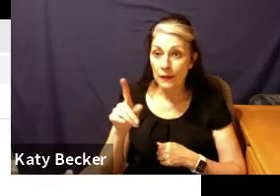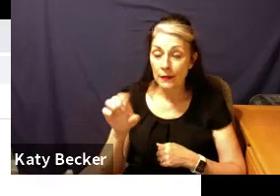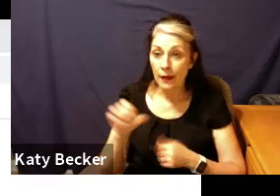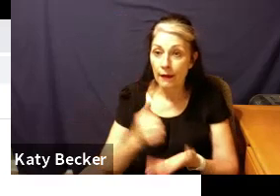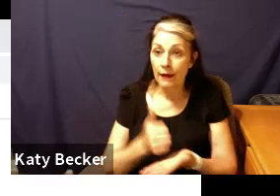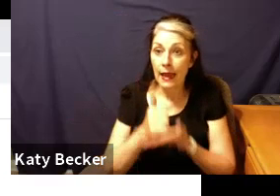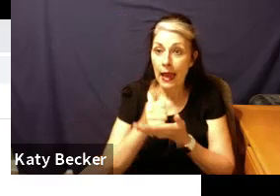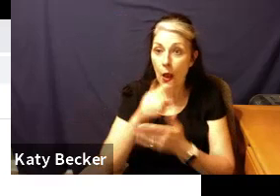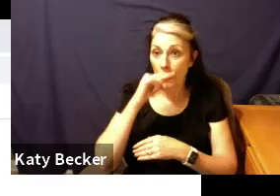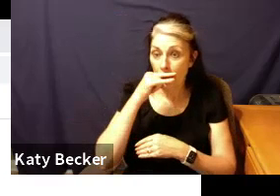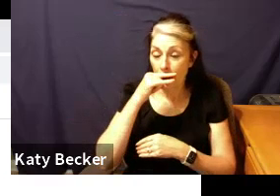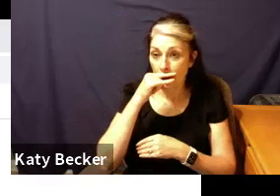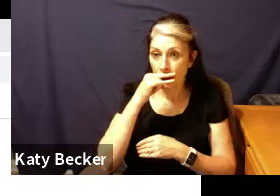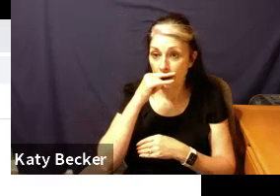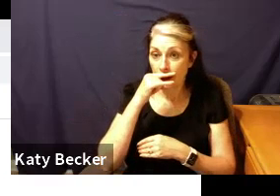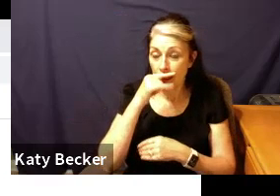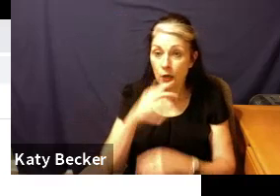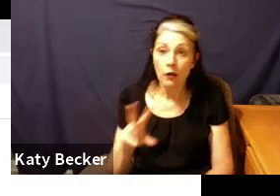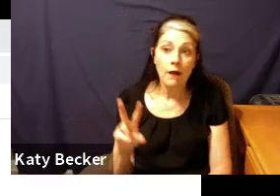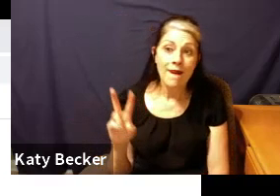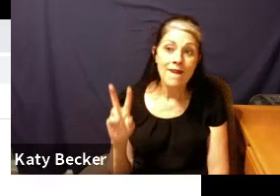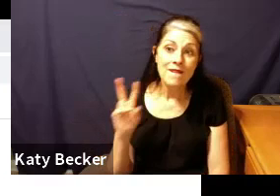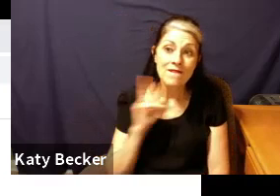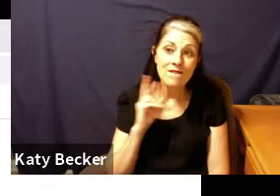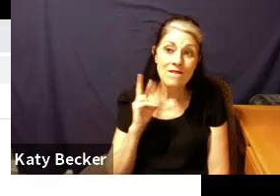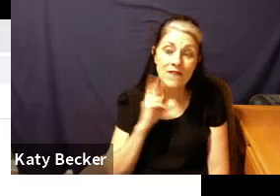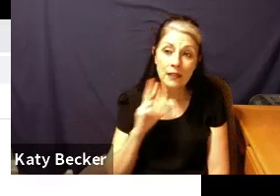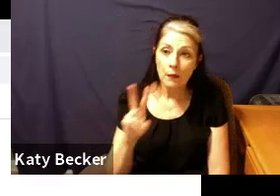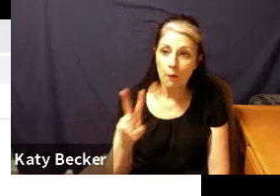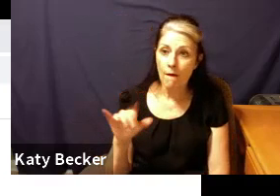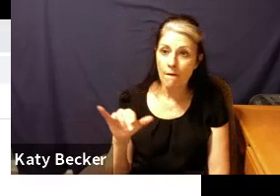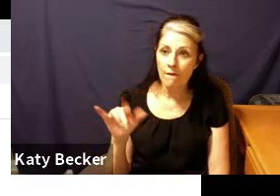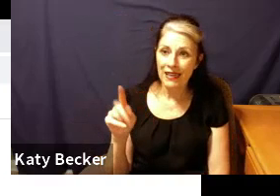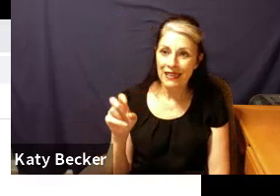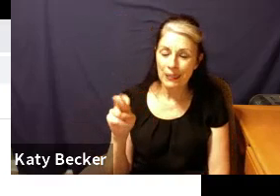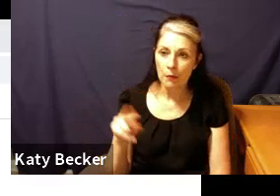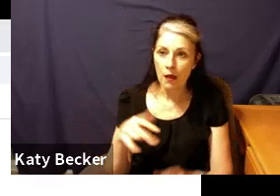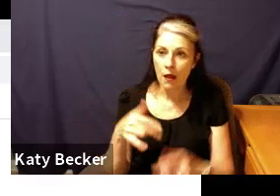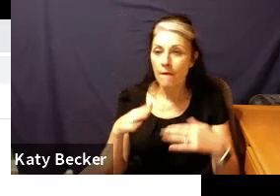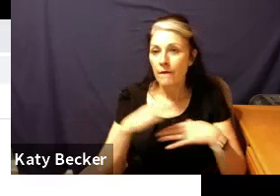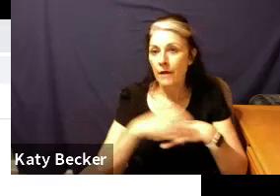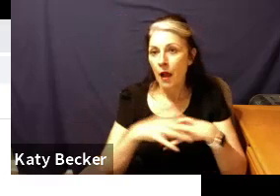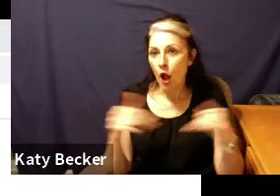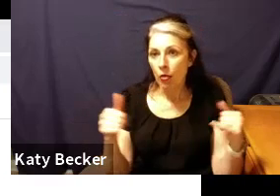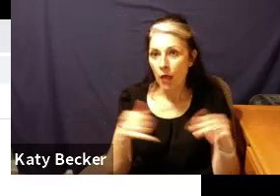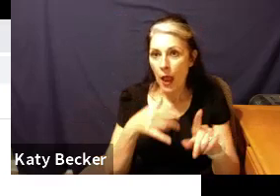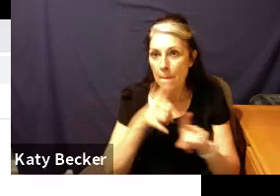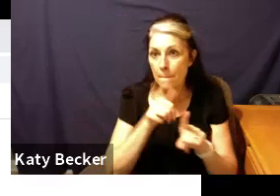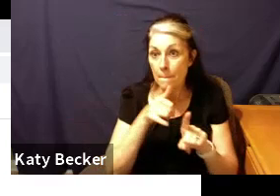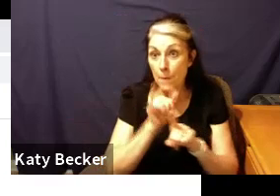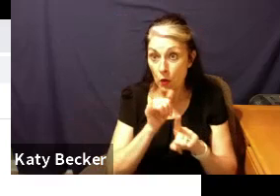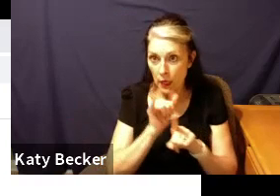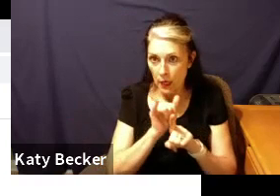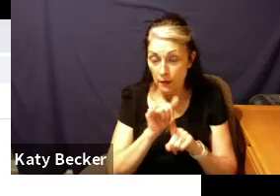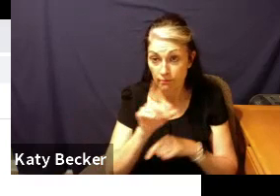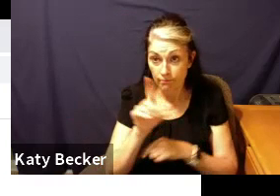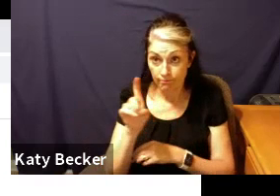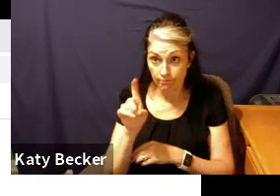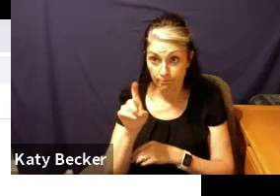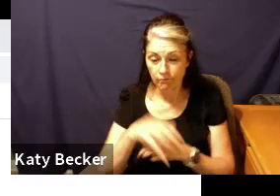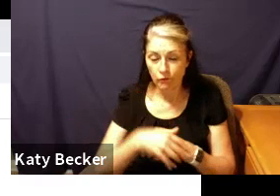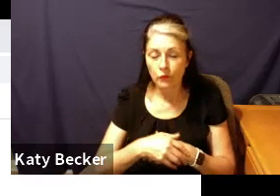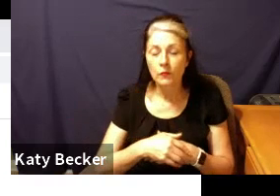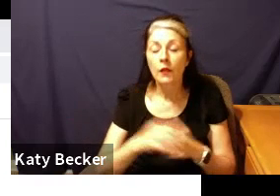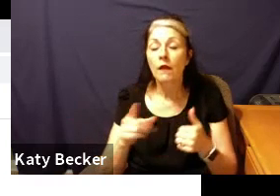help kids that might be victims of cyberbullying? Oh, that's a great question. First of all, I